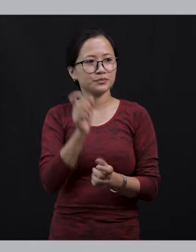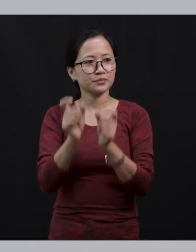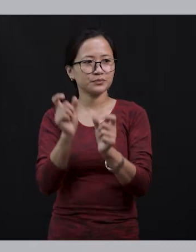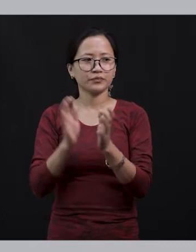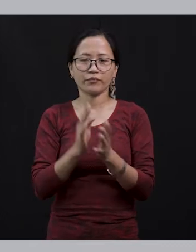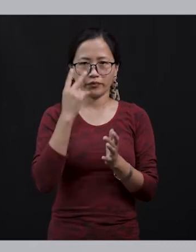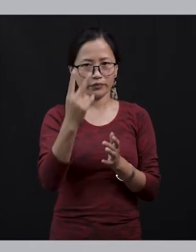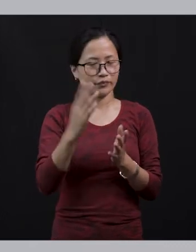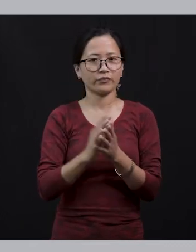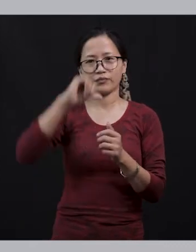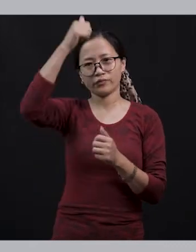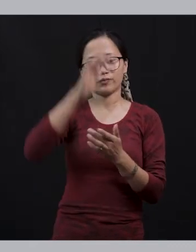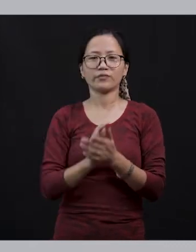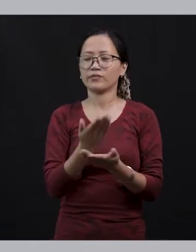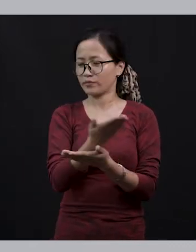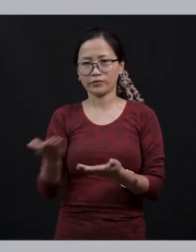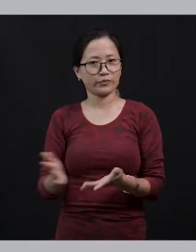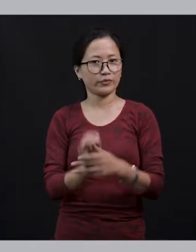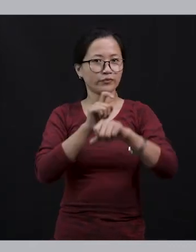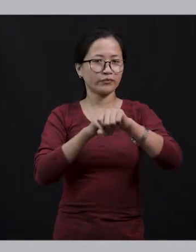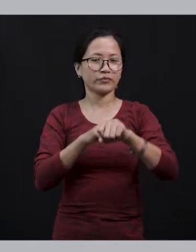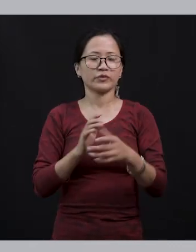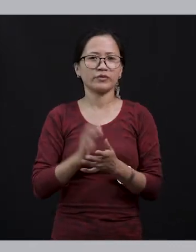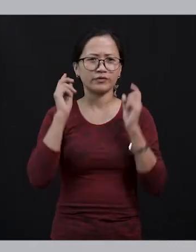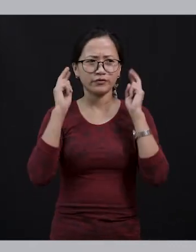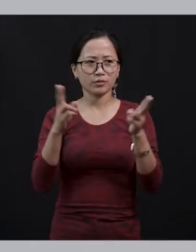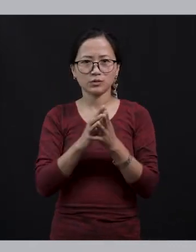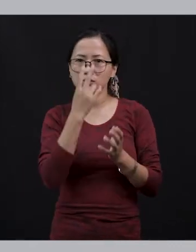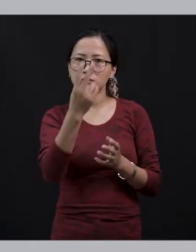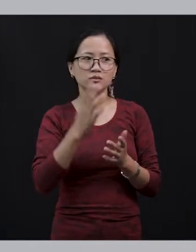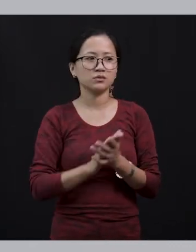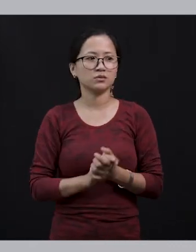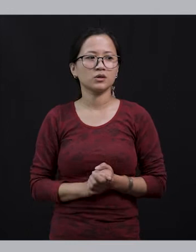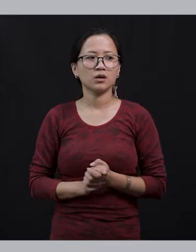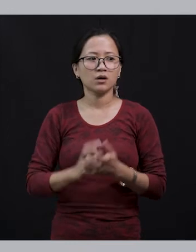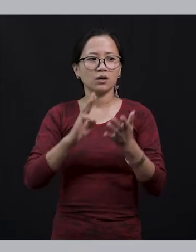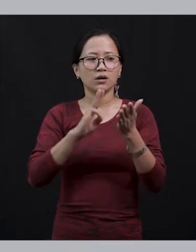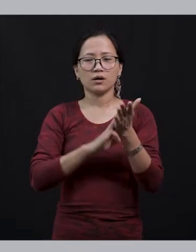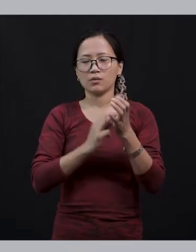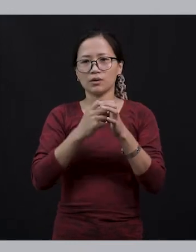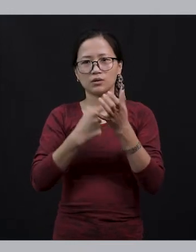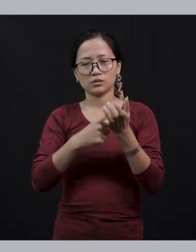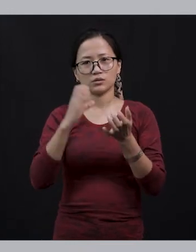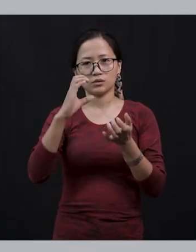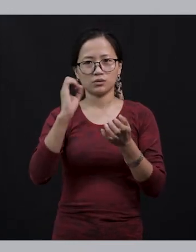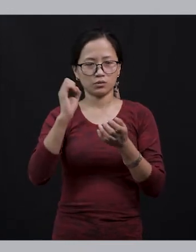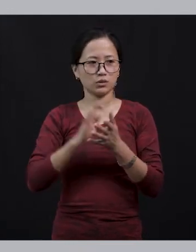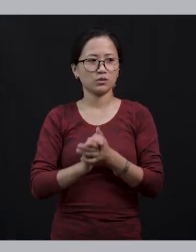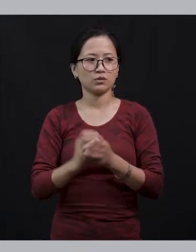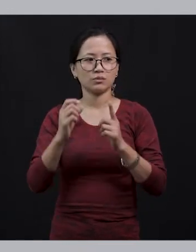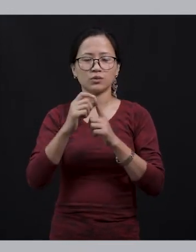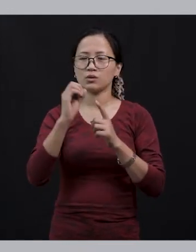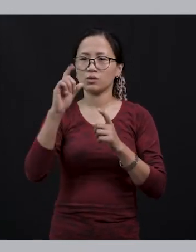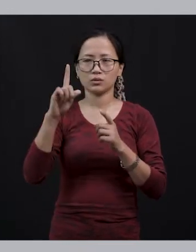people visited India in those times, and the famous one, the picture that you see, is of Marco Polo. So Ibn Battuta was one of